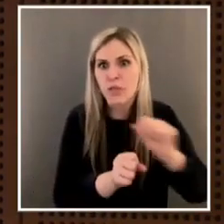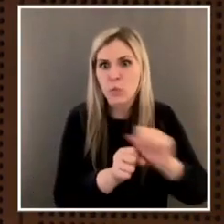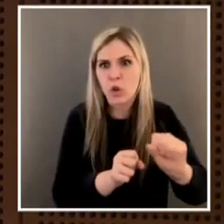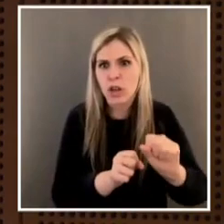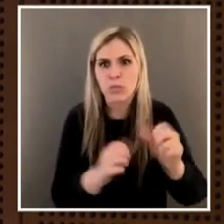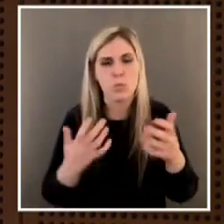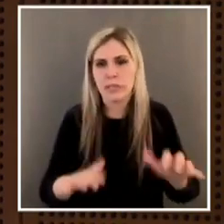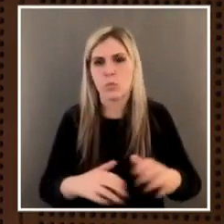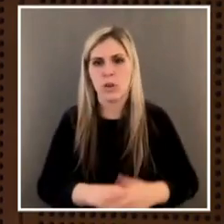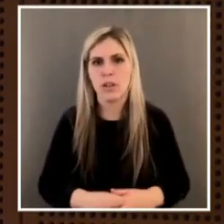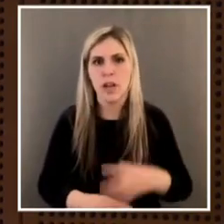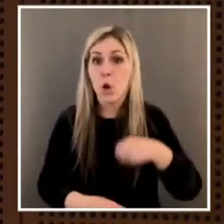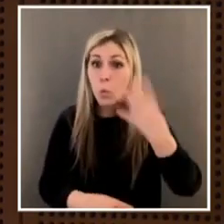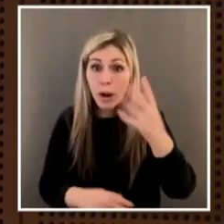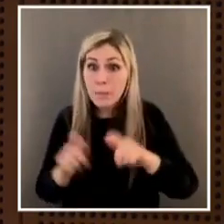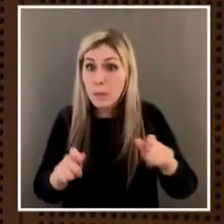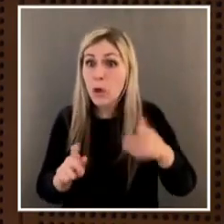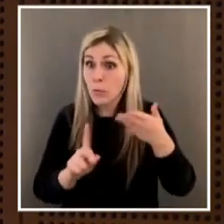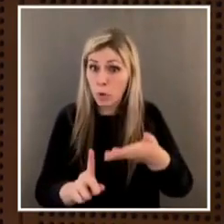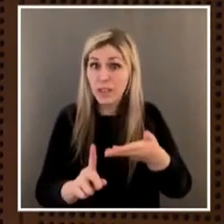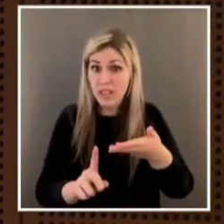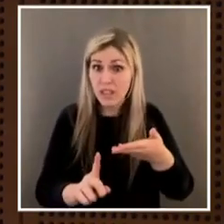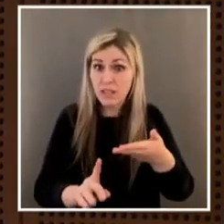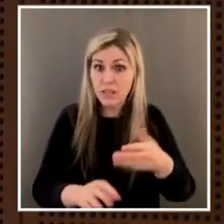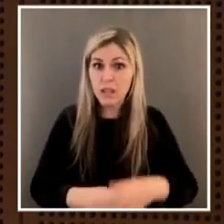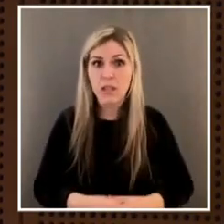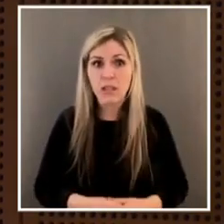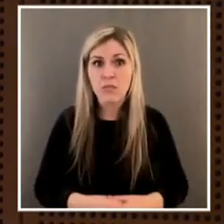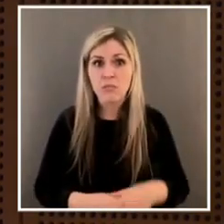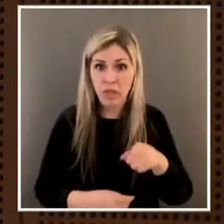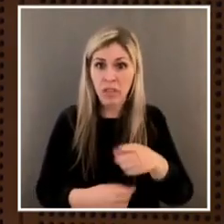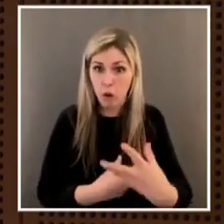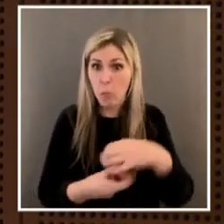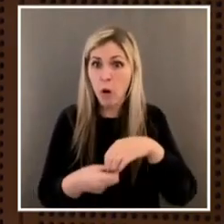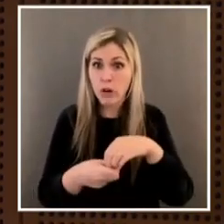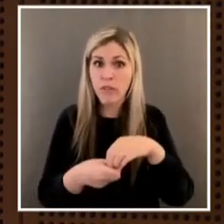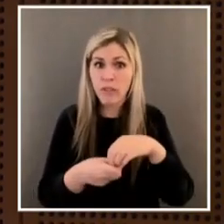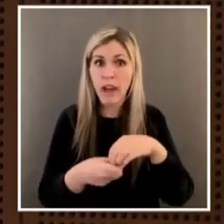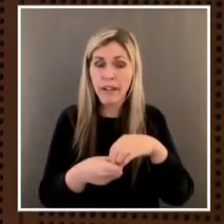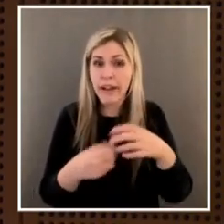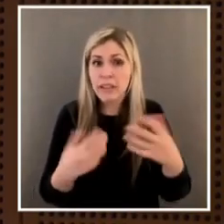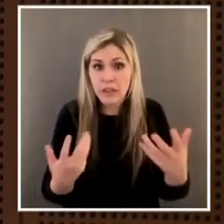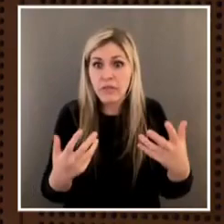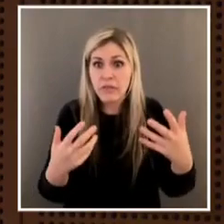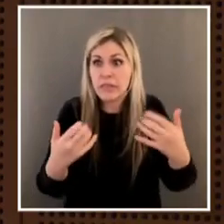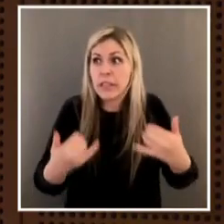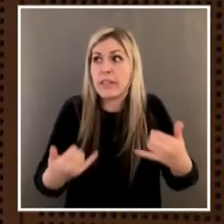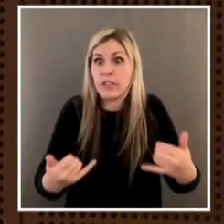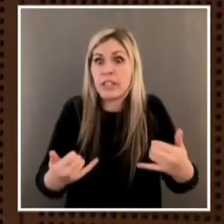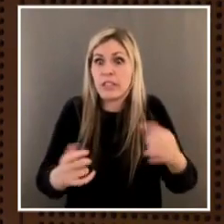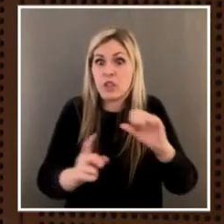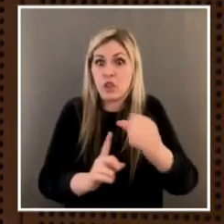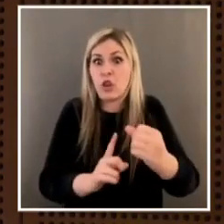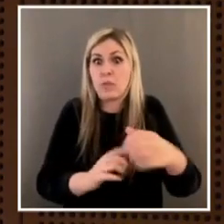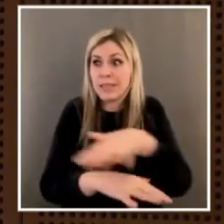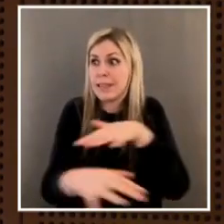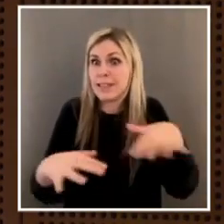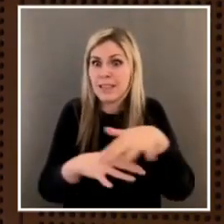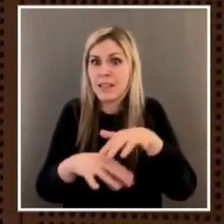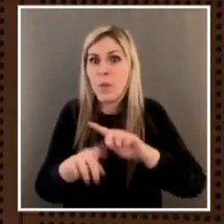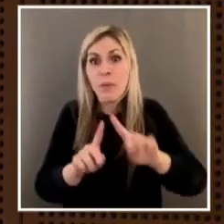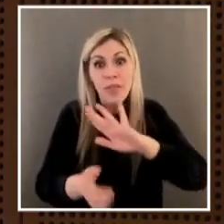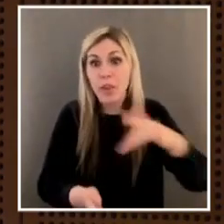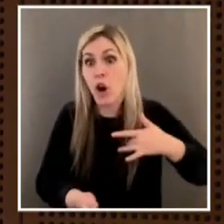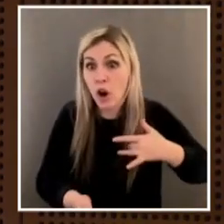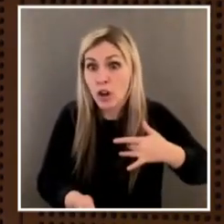White people are present. They're a part of our given circumstances, but they are not the heart of our